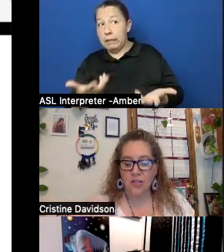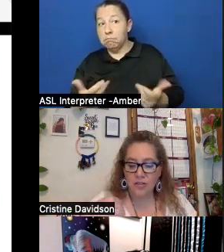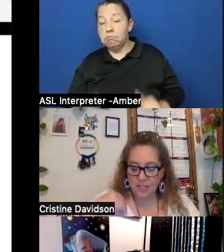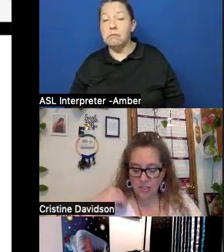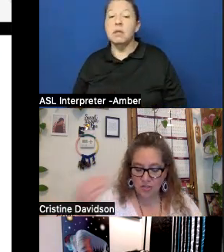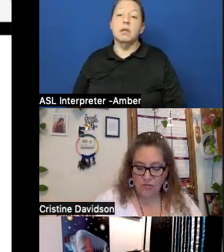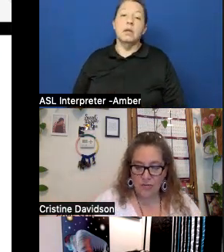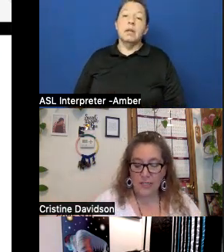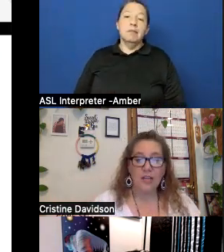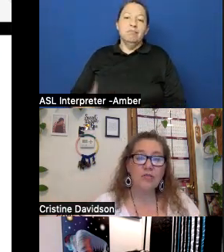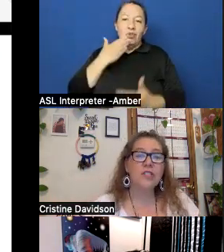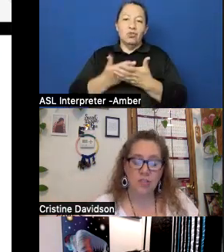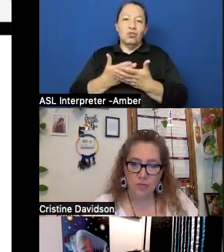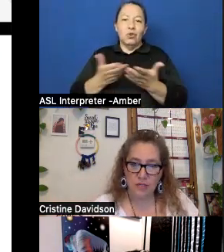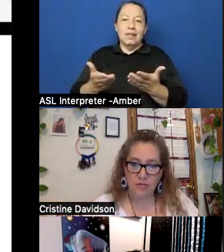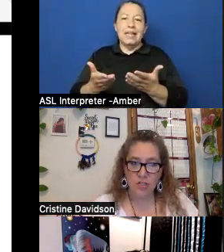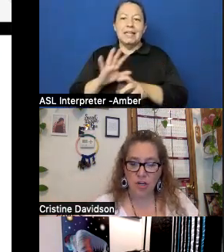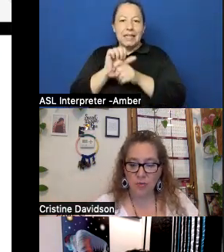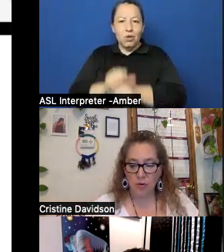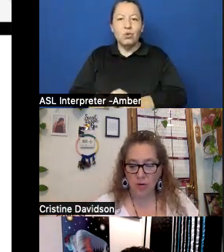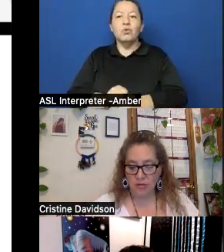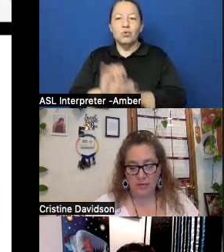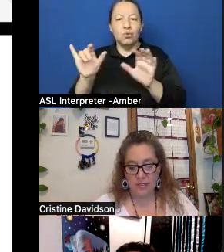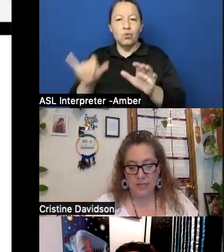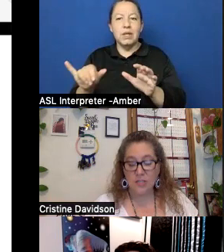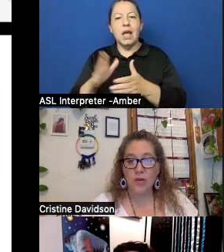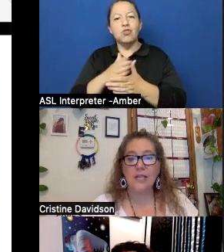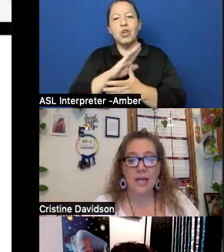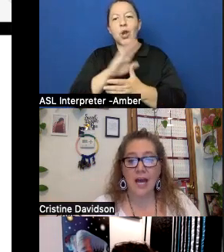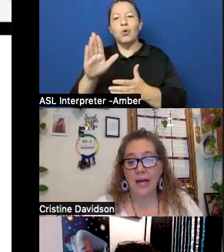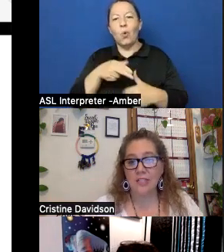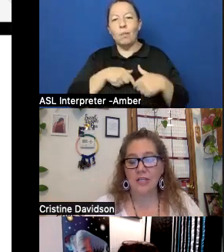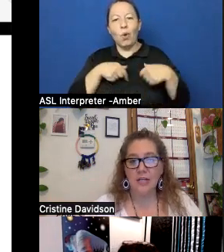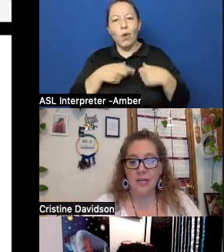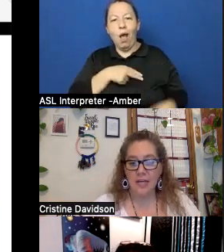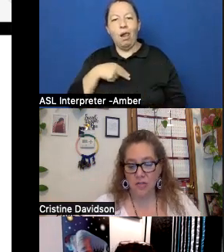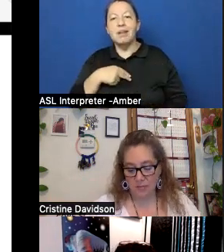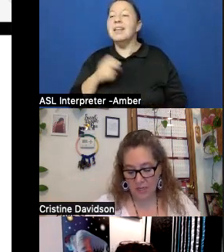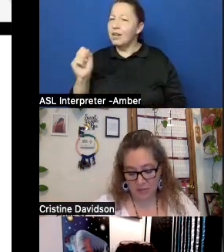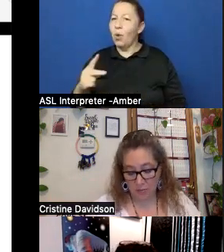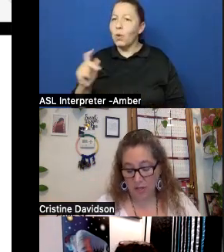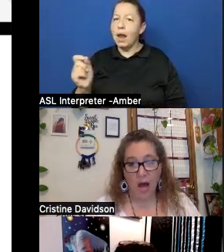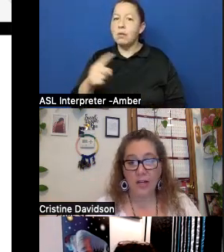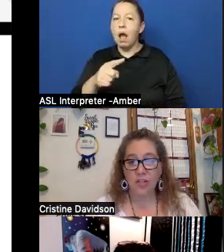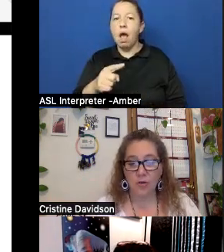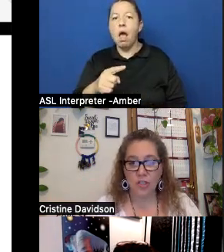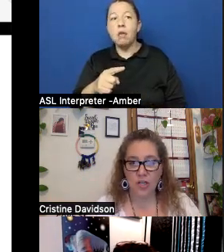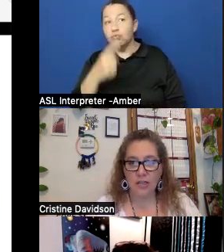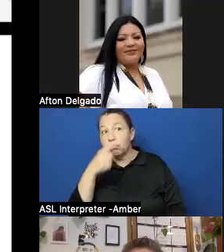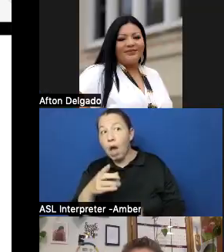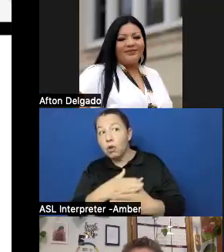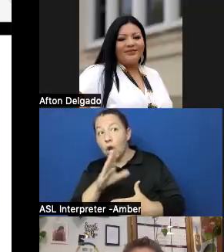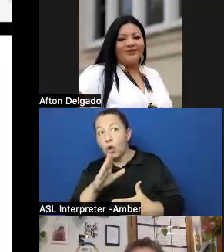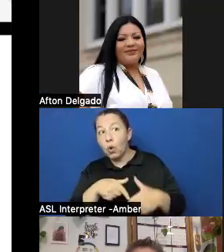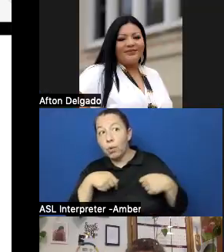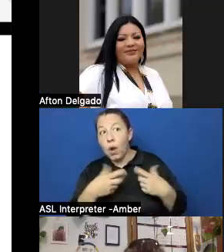a good thing to do and get used to doing, to share your pronouns. And it's okay to ask. And so sometimes people are not going to know what you're